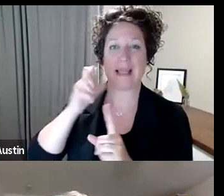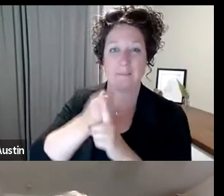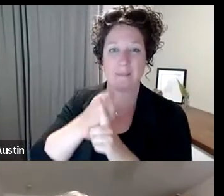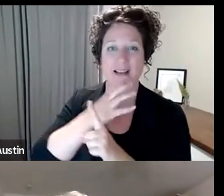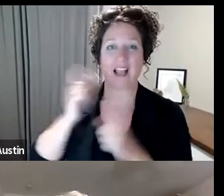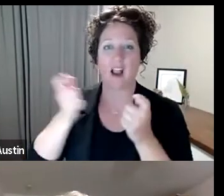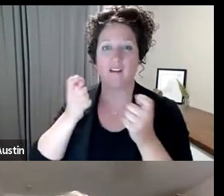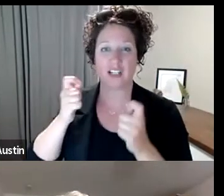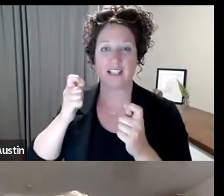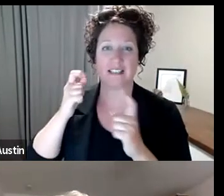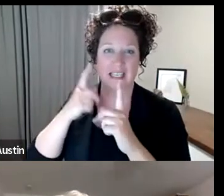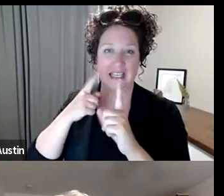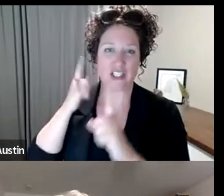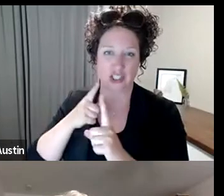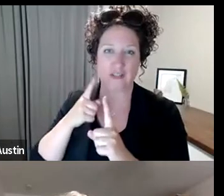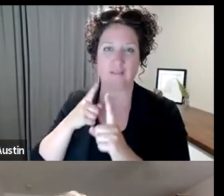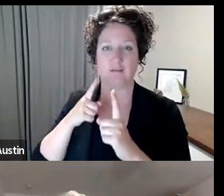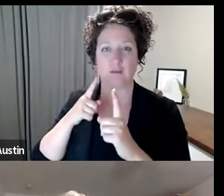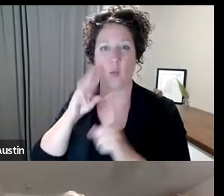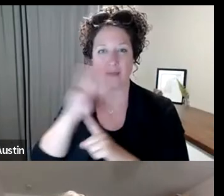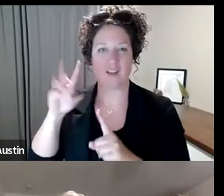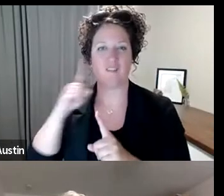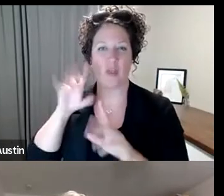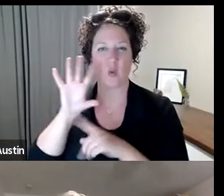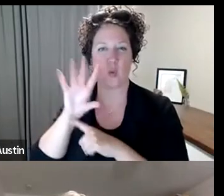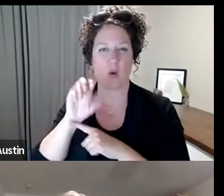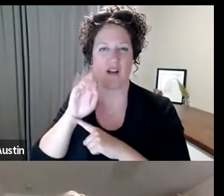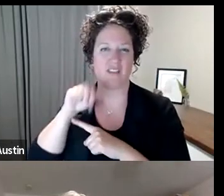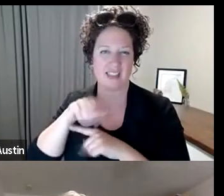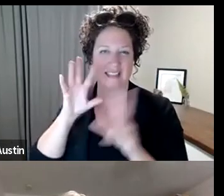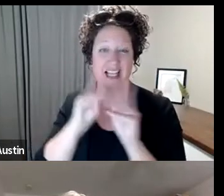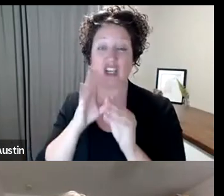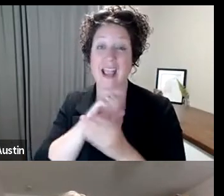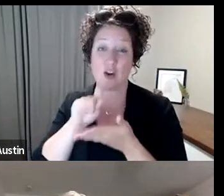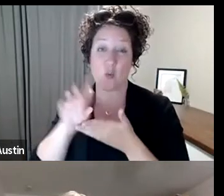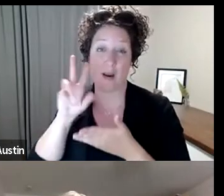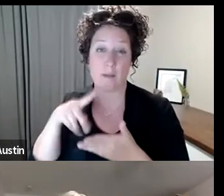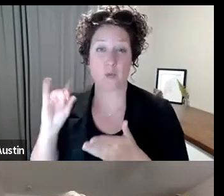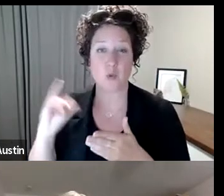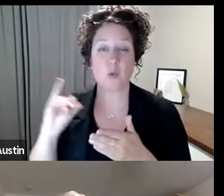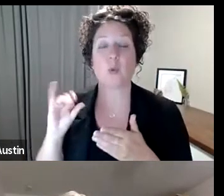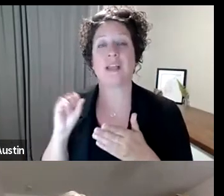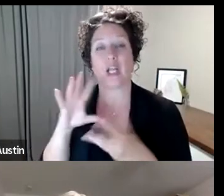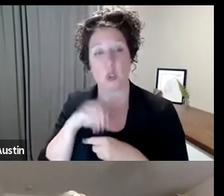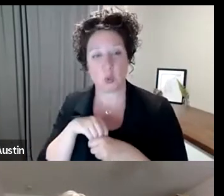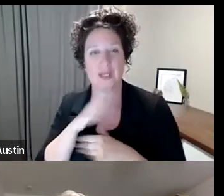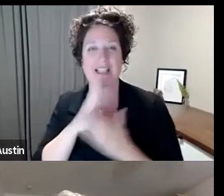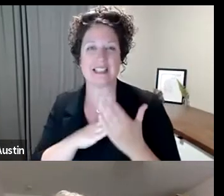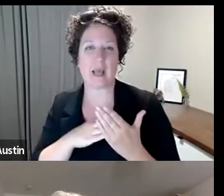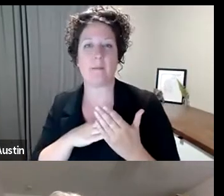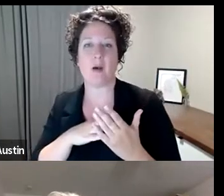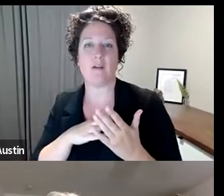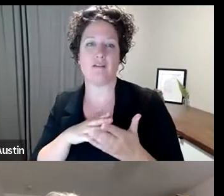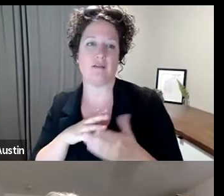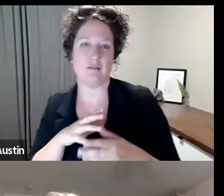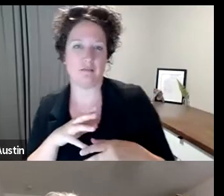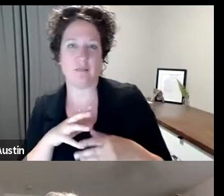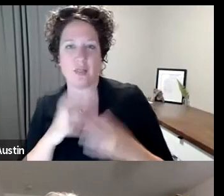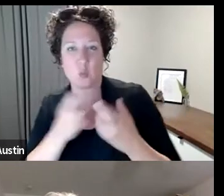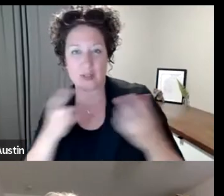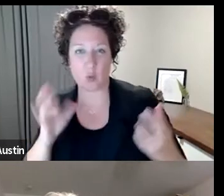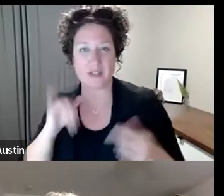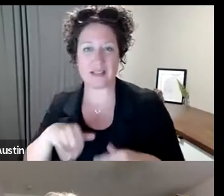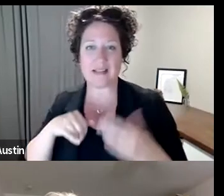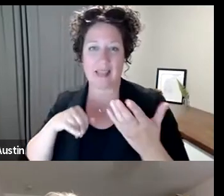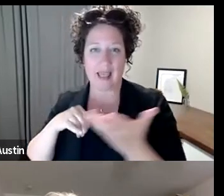Initiative website for the recording of this session and a write-up, including some of the resources our speakers have referenced today. I want to thank